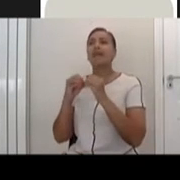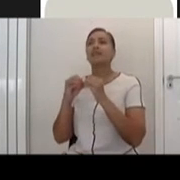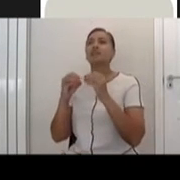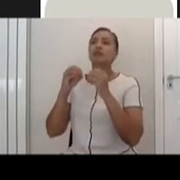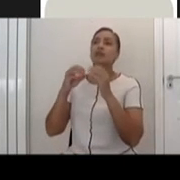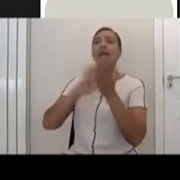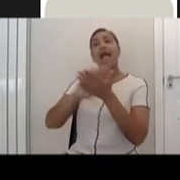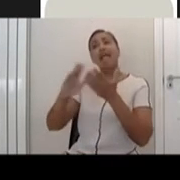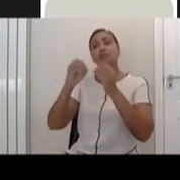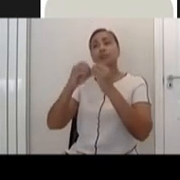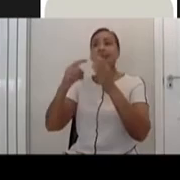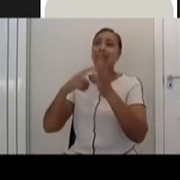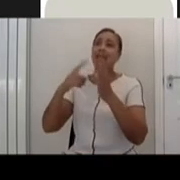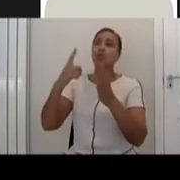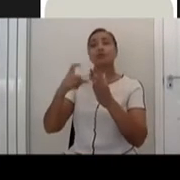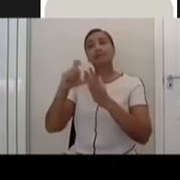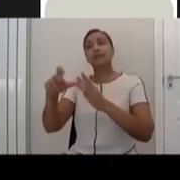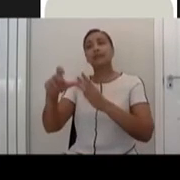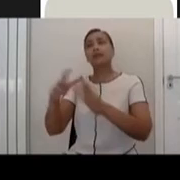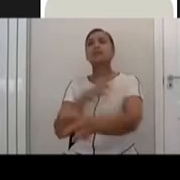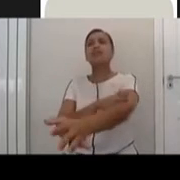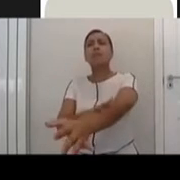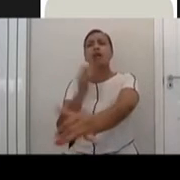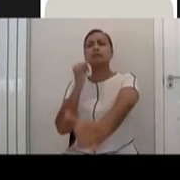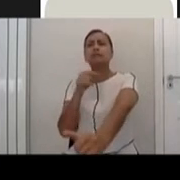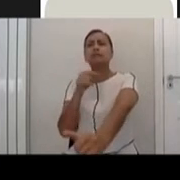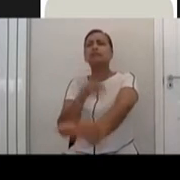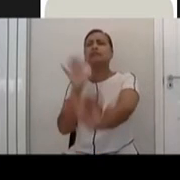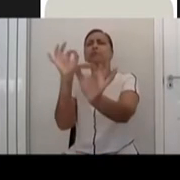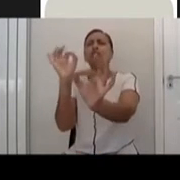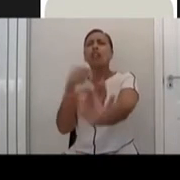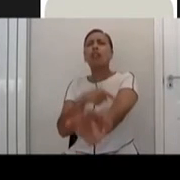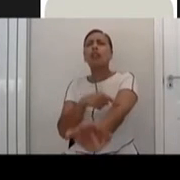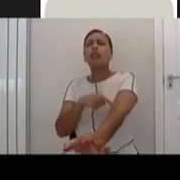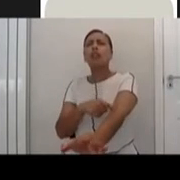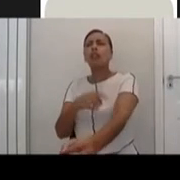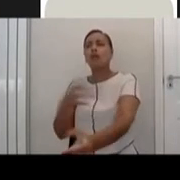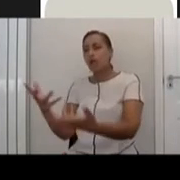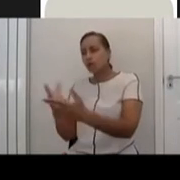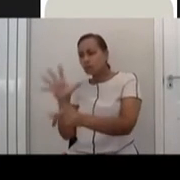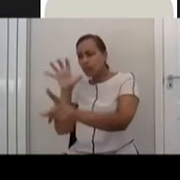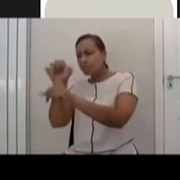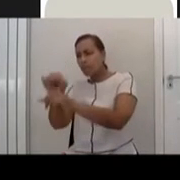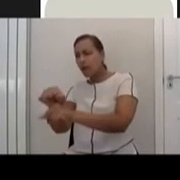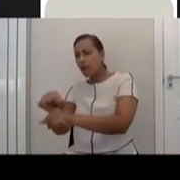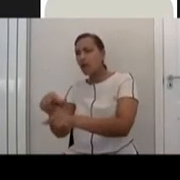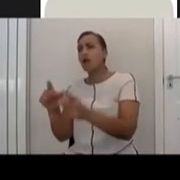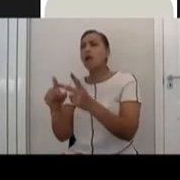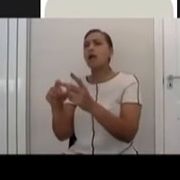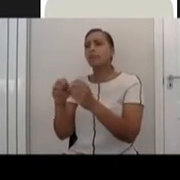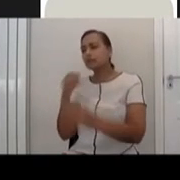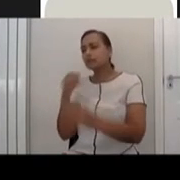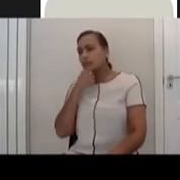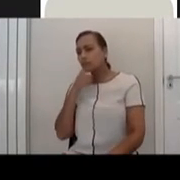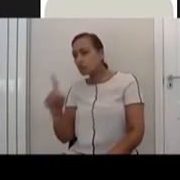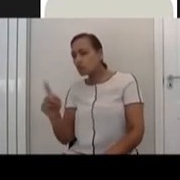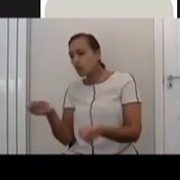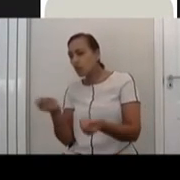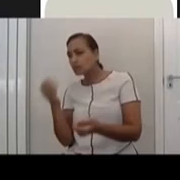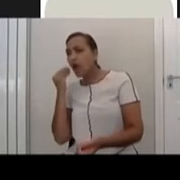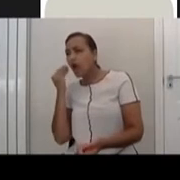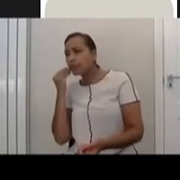HbA1c is a blood test that's used to establish whether an individual's diabetes is being well managed.